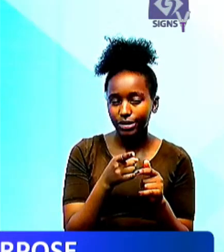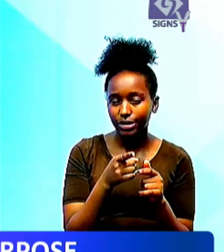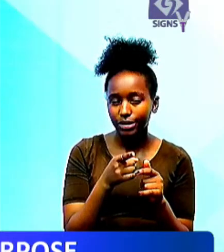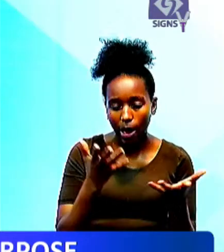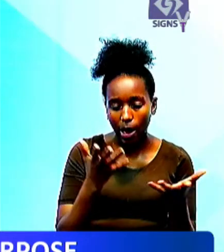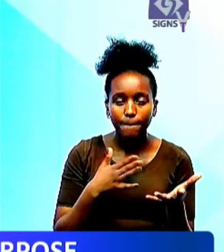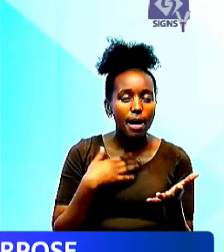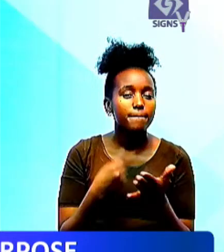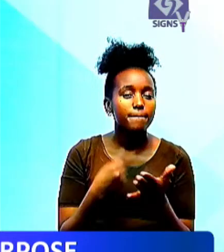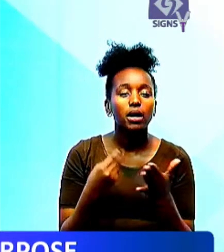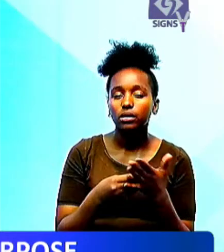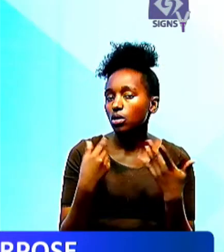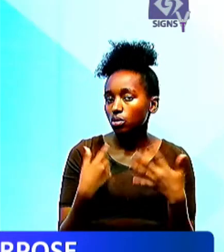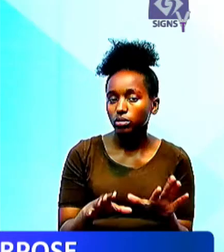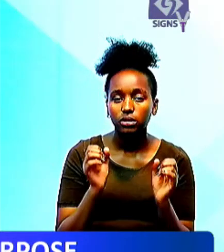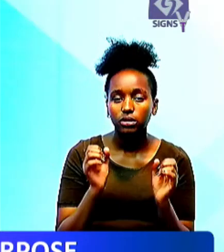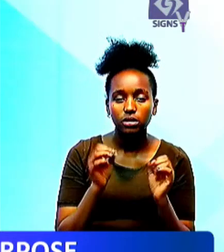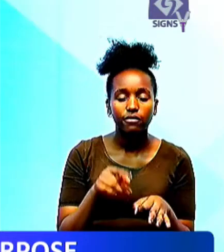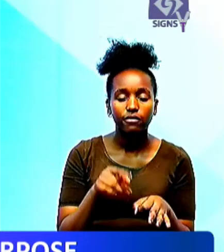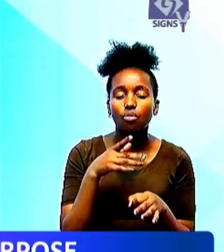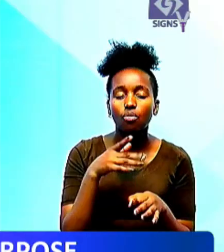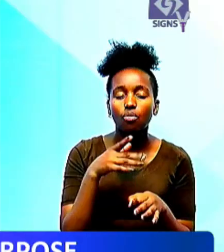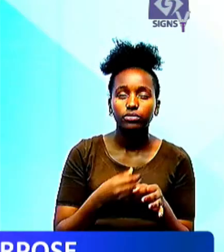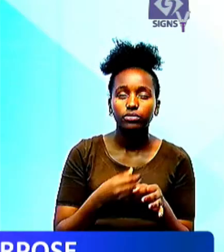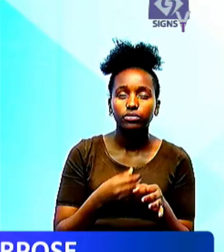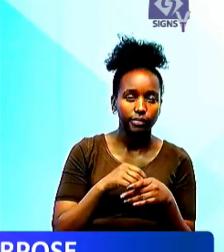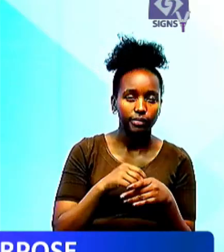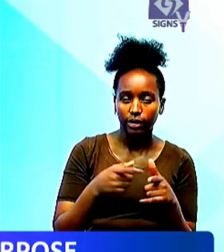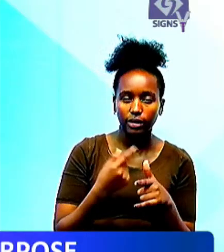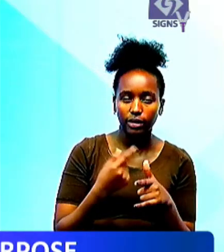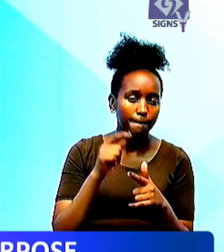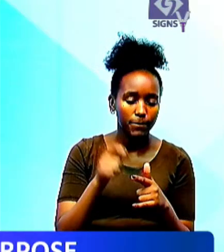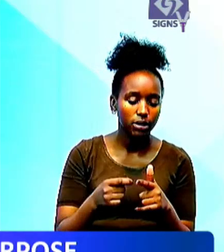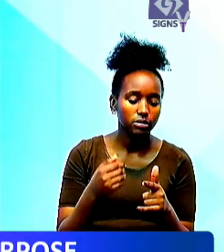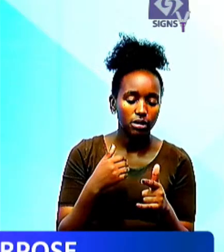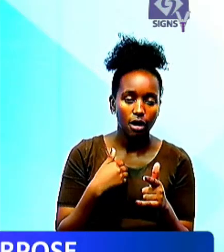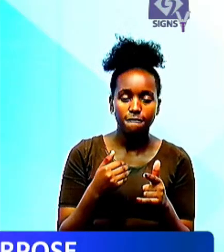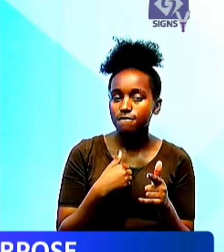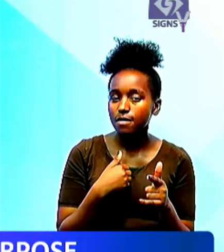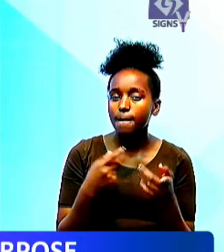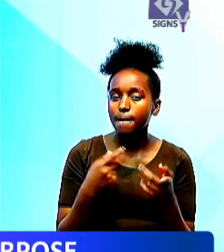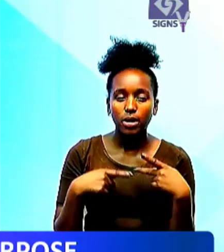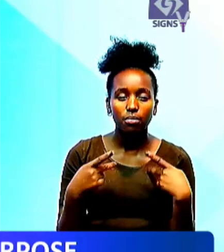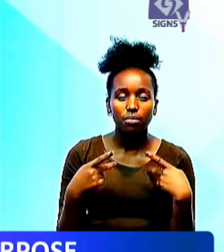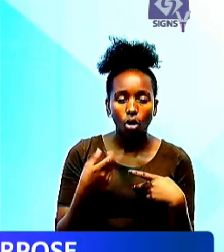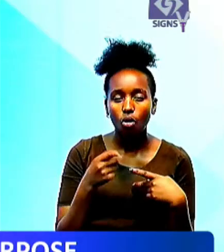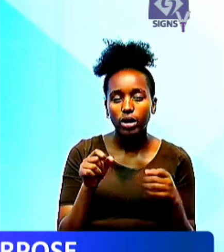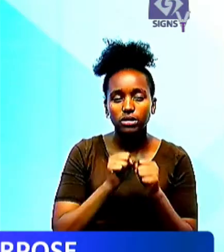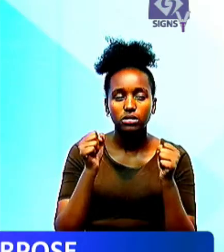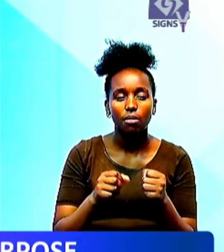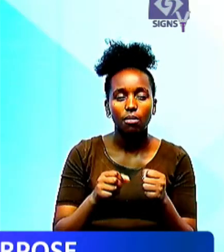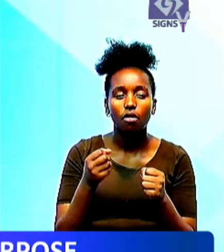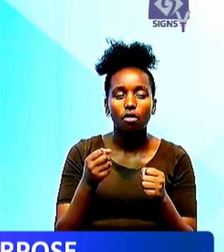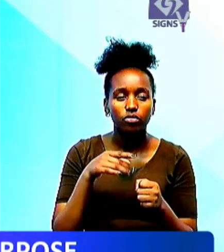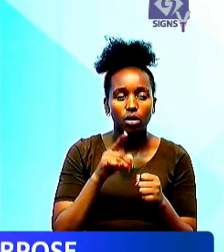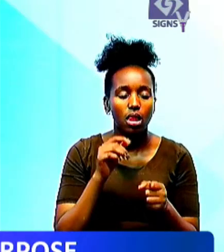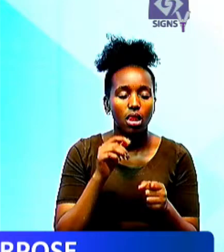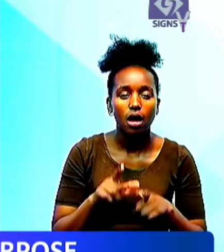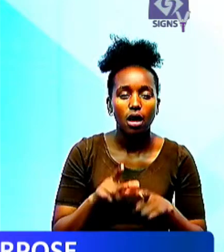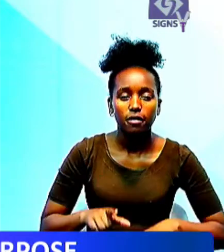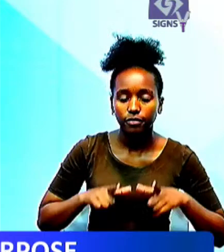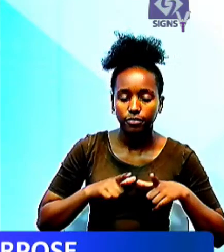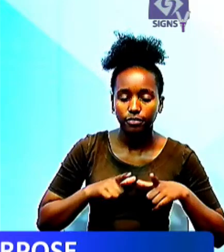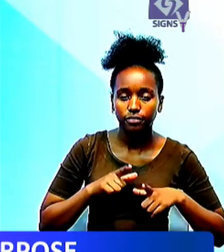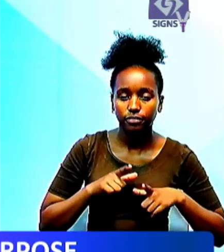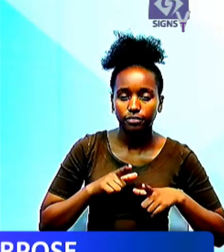you need to have that what we call have an audit of your lifestyle, an audit of your money, and know where does